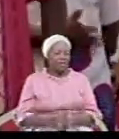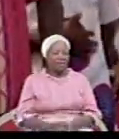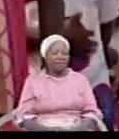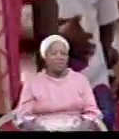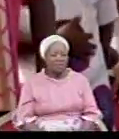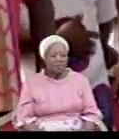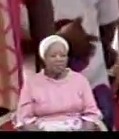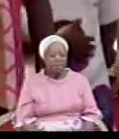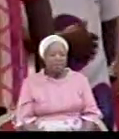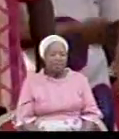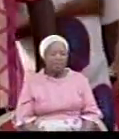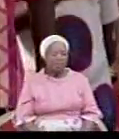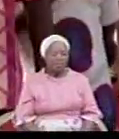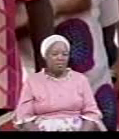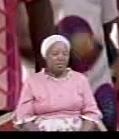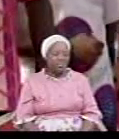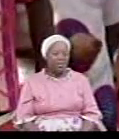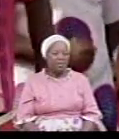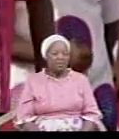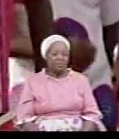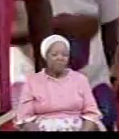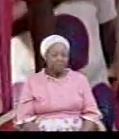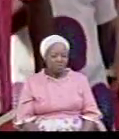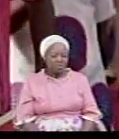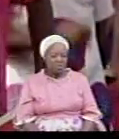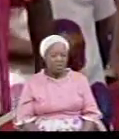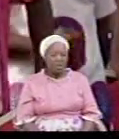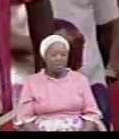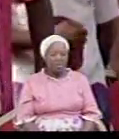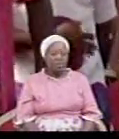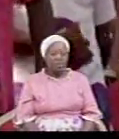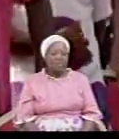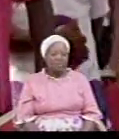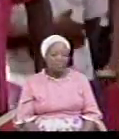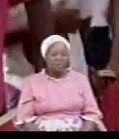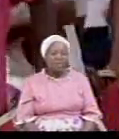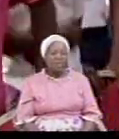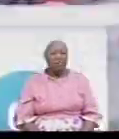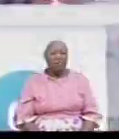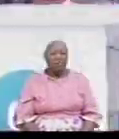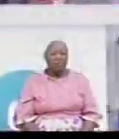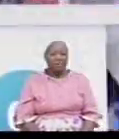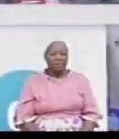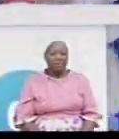the name of Jesus. We are praying to thank God for the journey message.